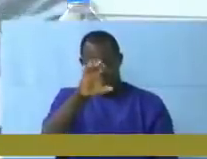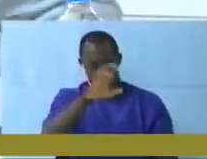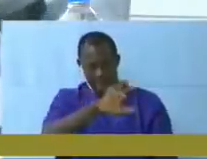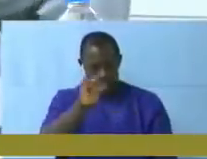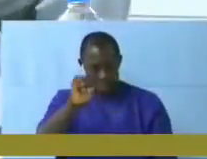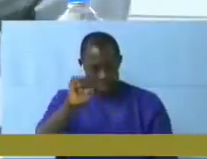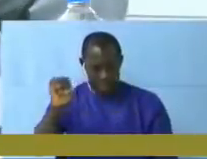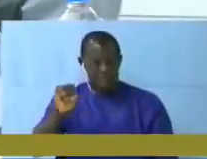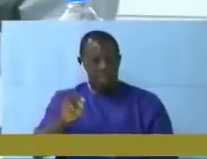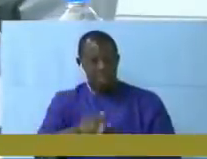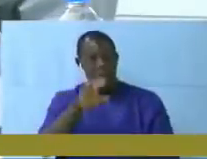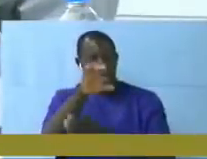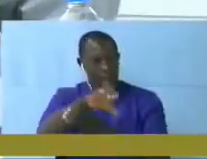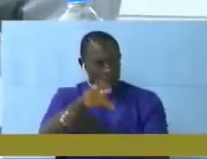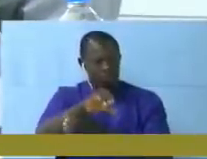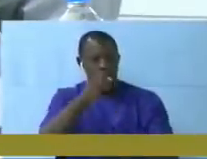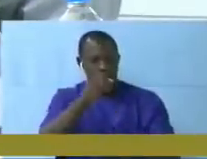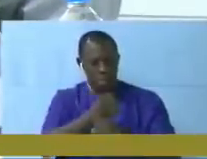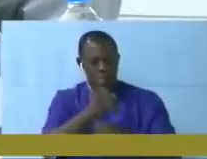made supreme and